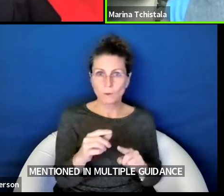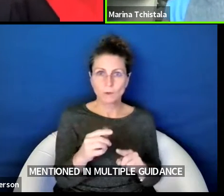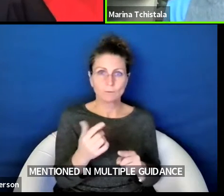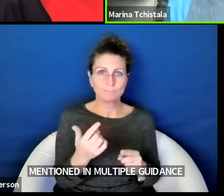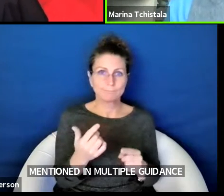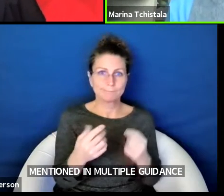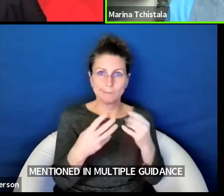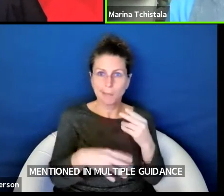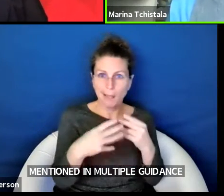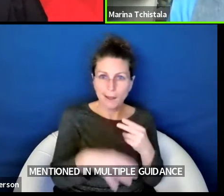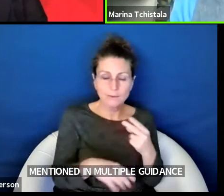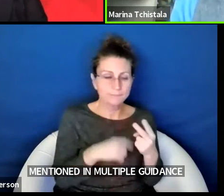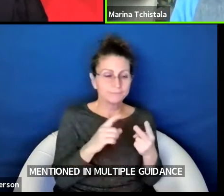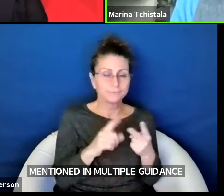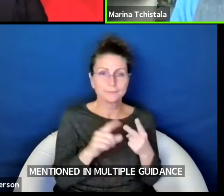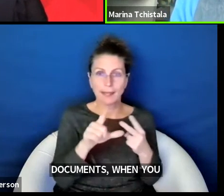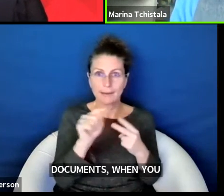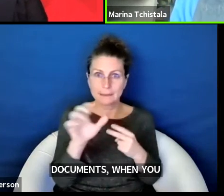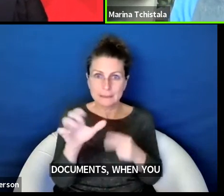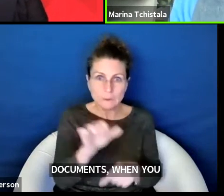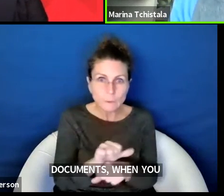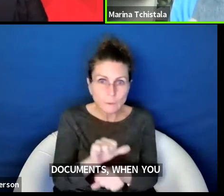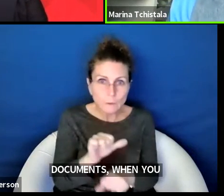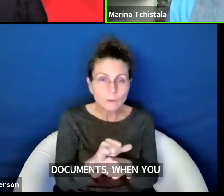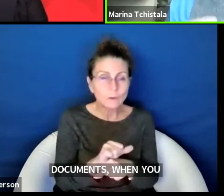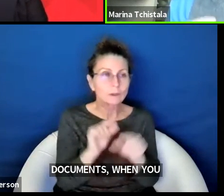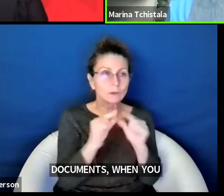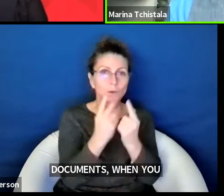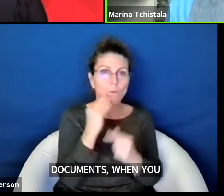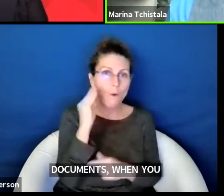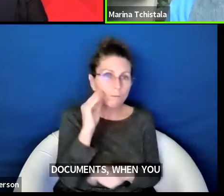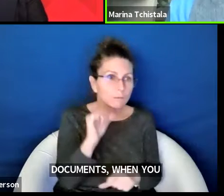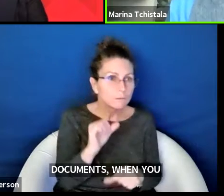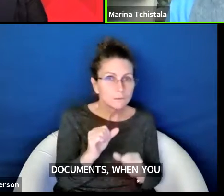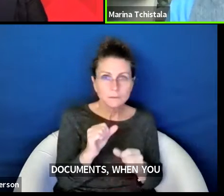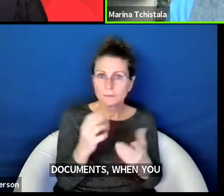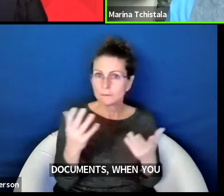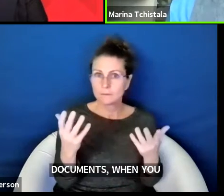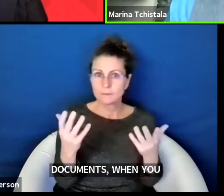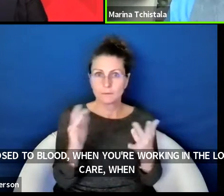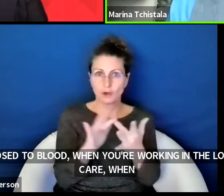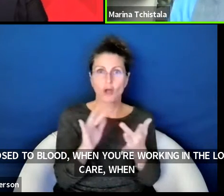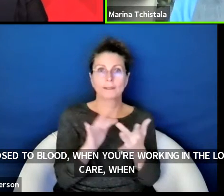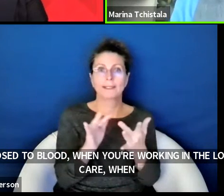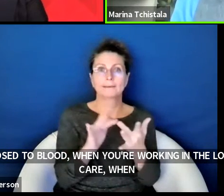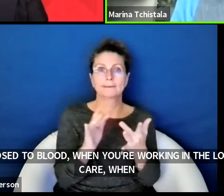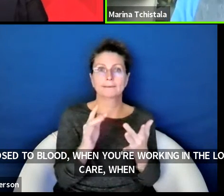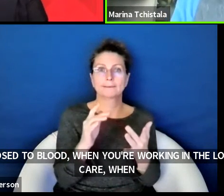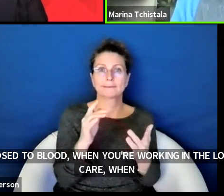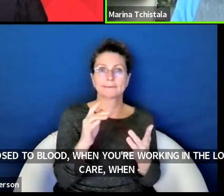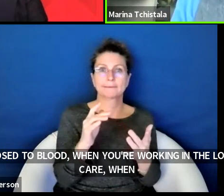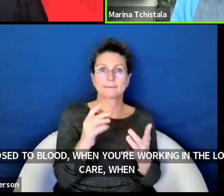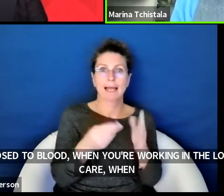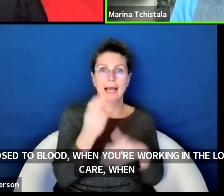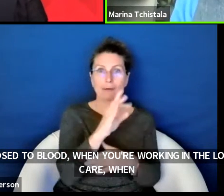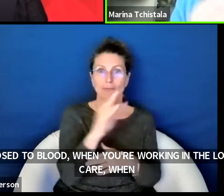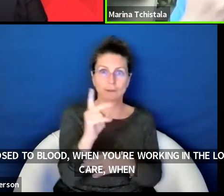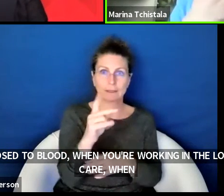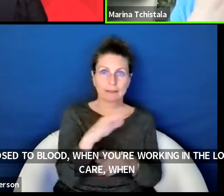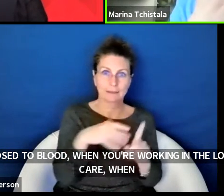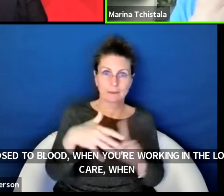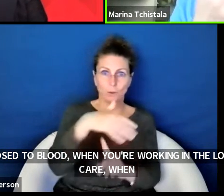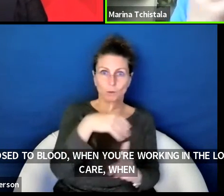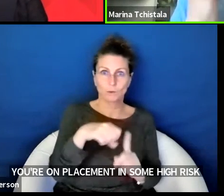the long-term care, when you're on placement in some high risk context, then they should